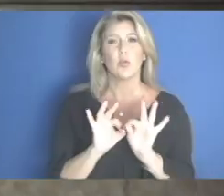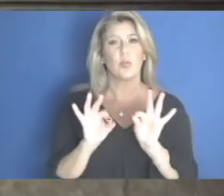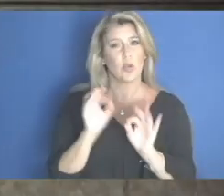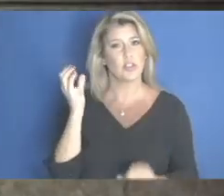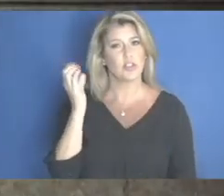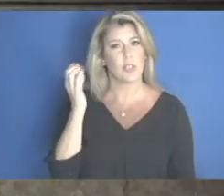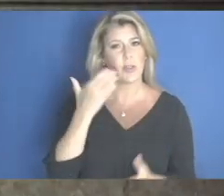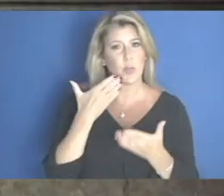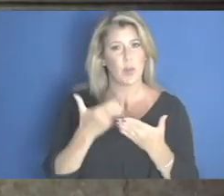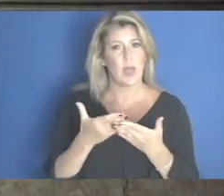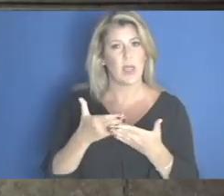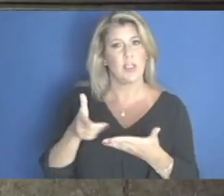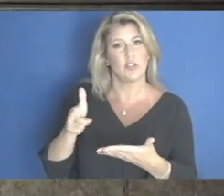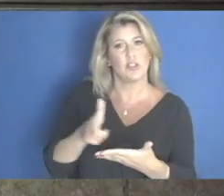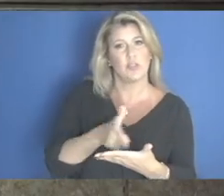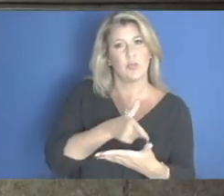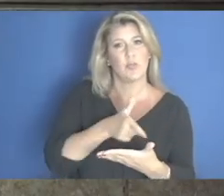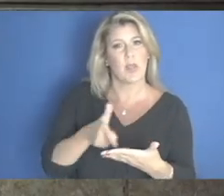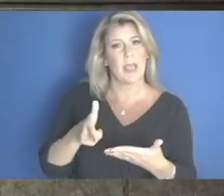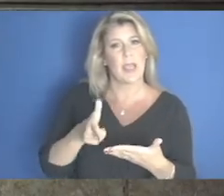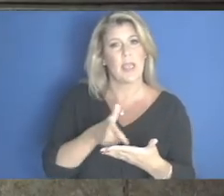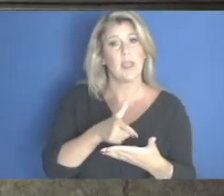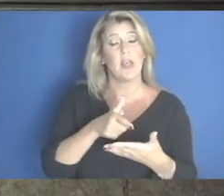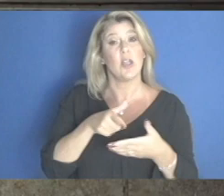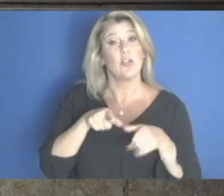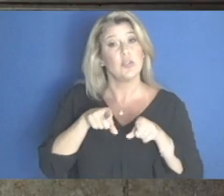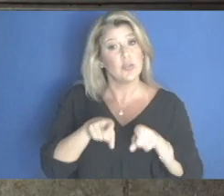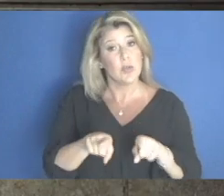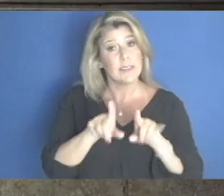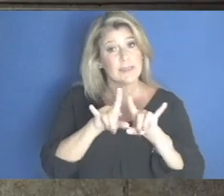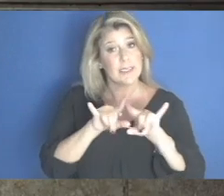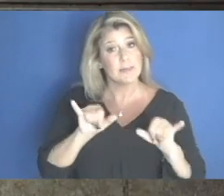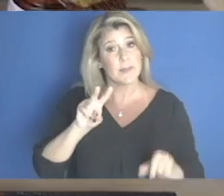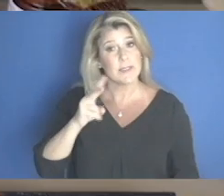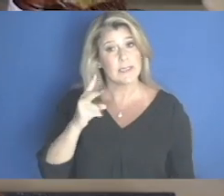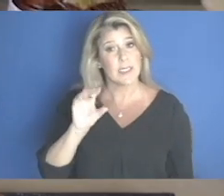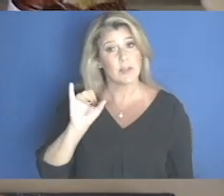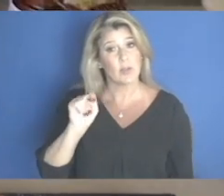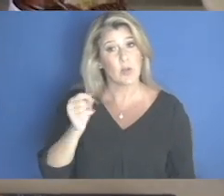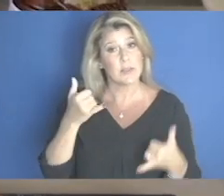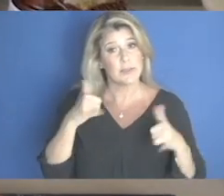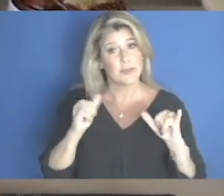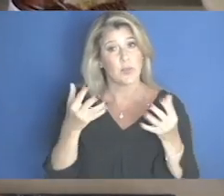Make sure to shake it well and spray it while your second coat is wet.